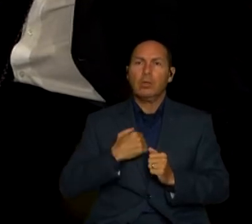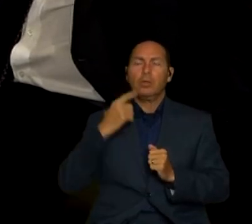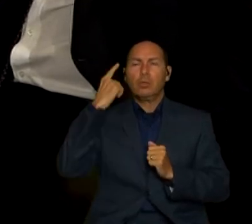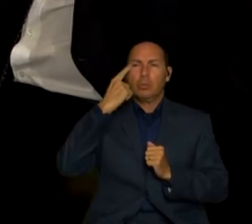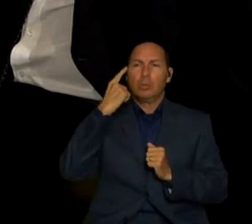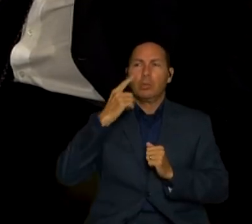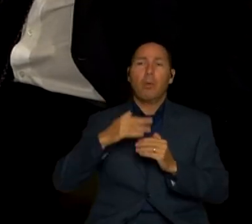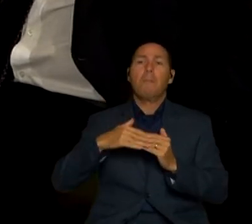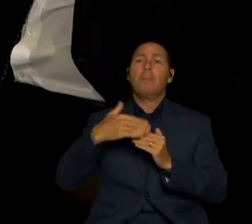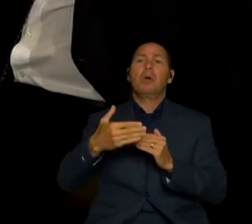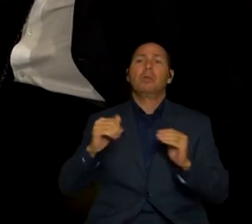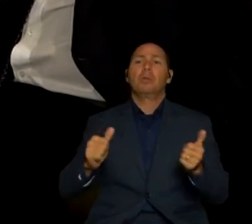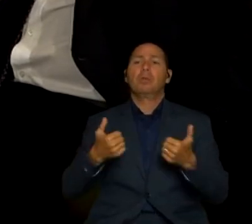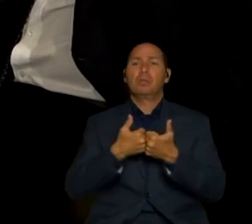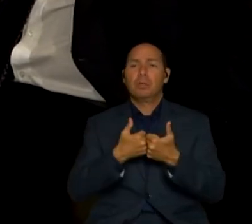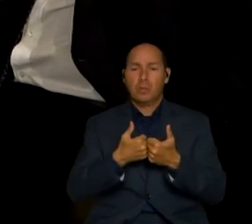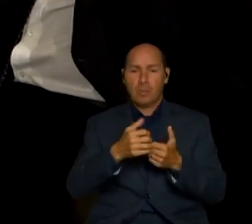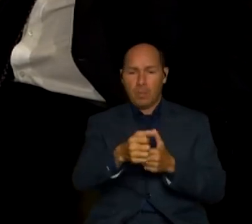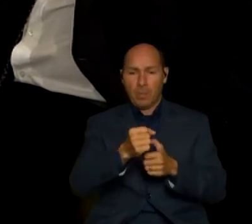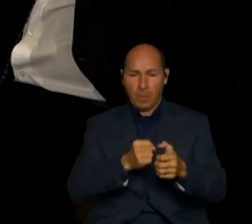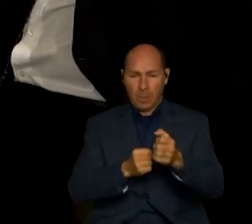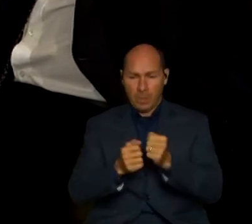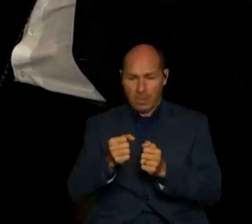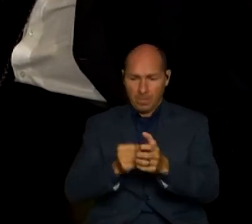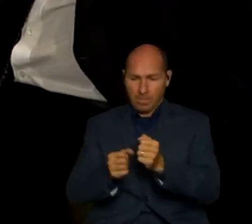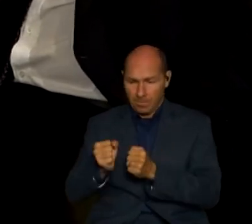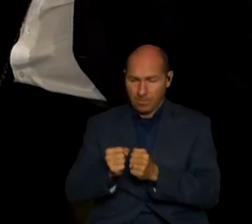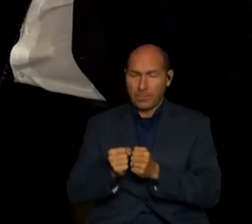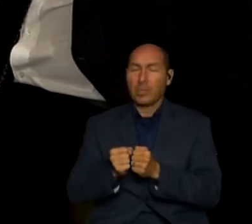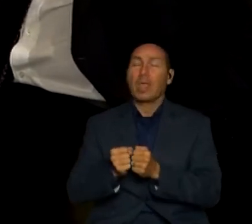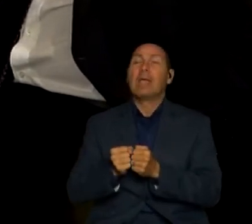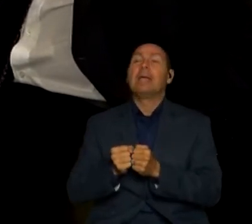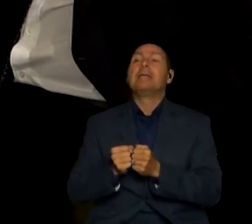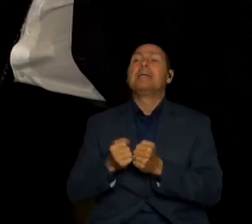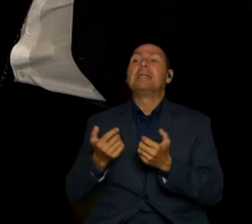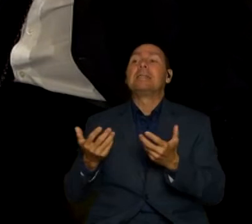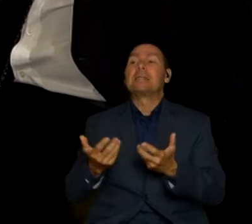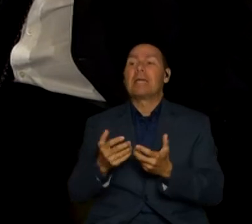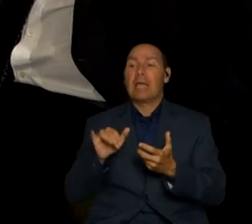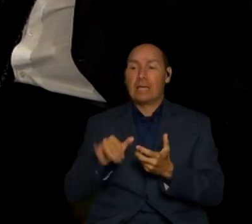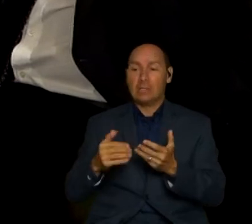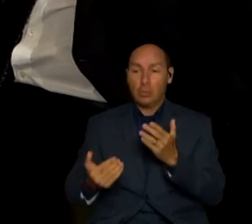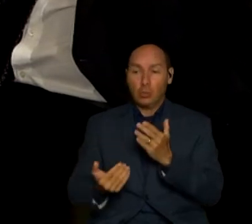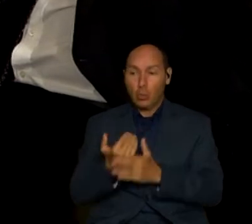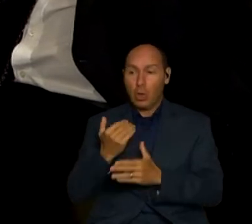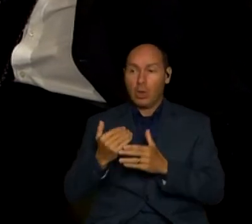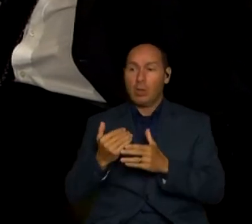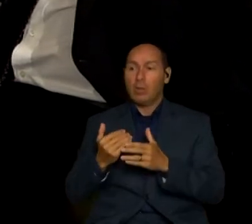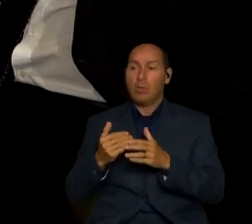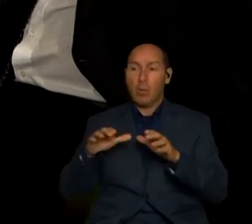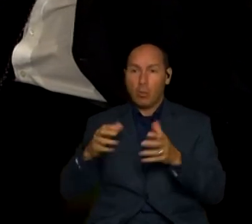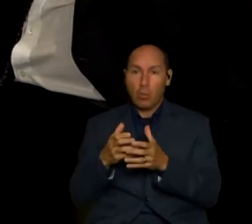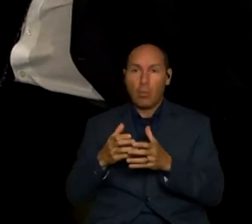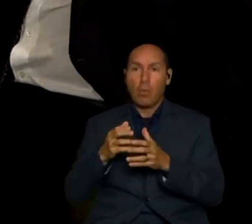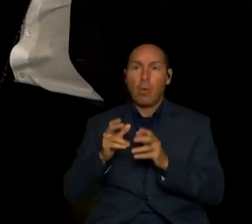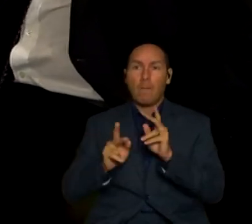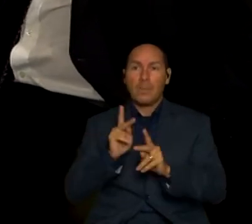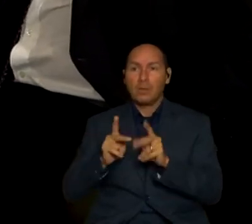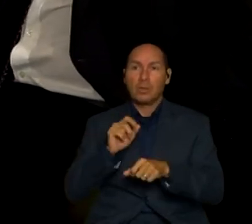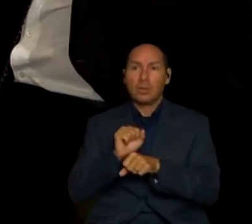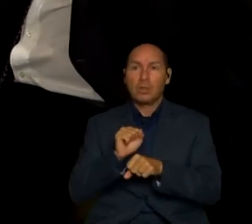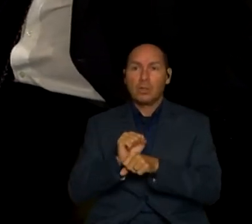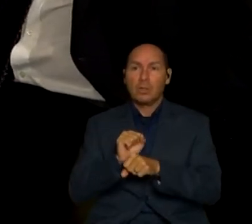challenge after this recruitment process is how to maintain this new generation. As a matter of fact,